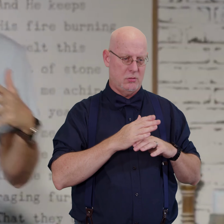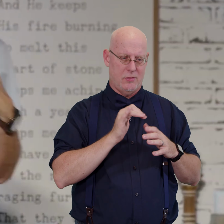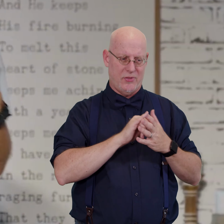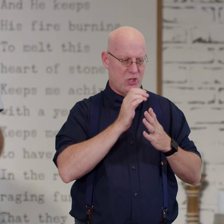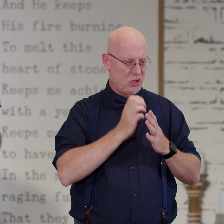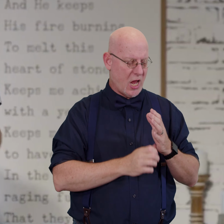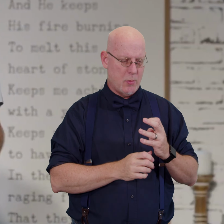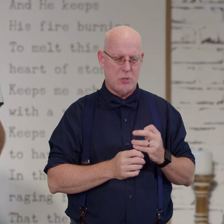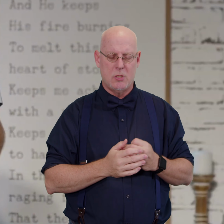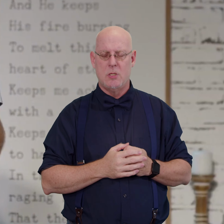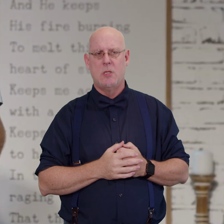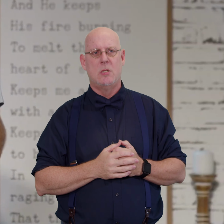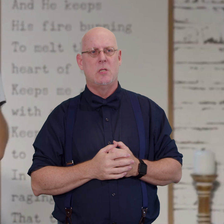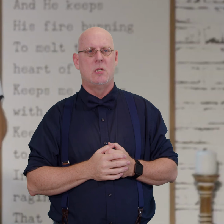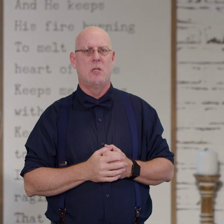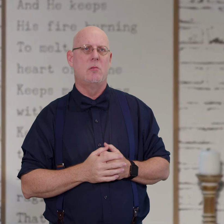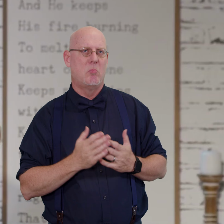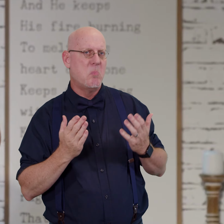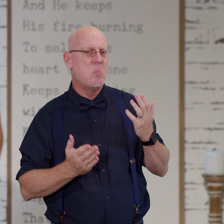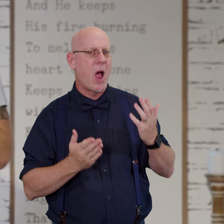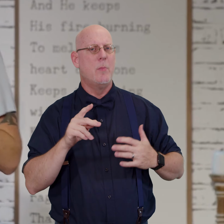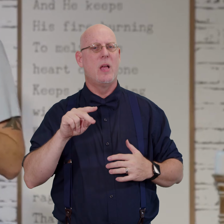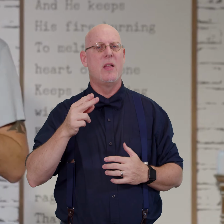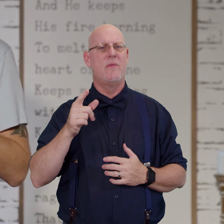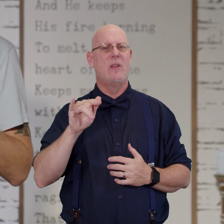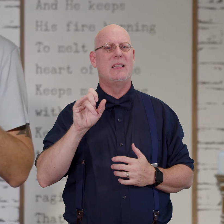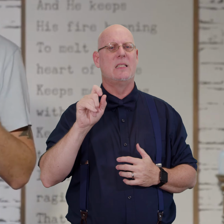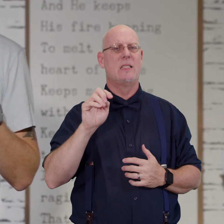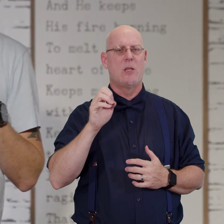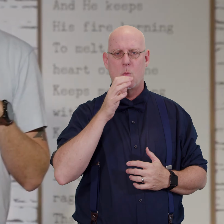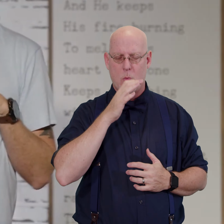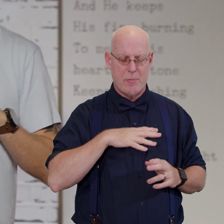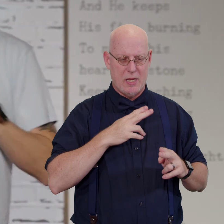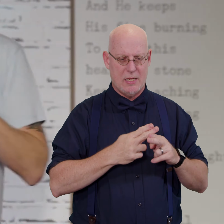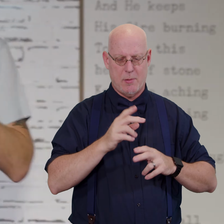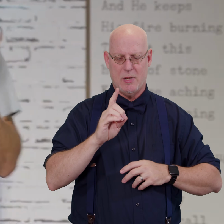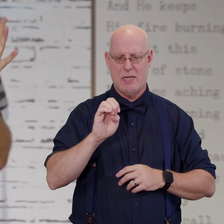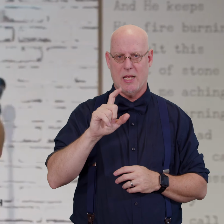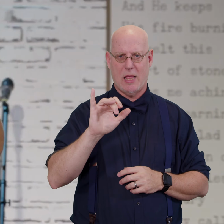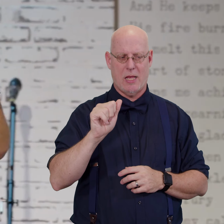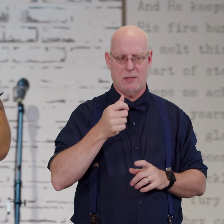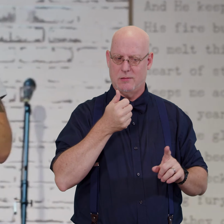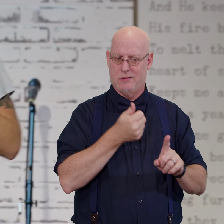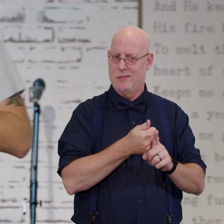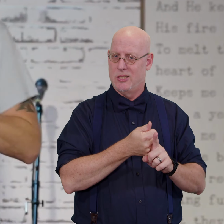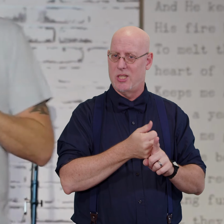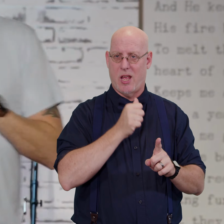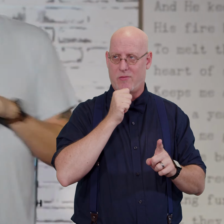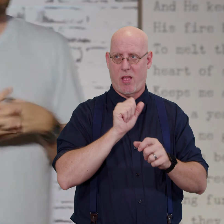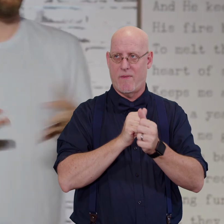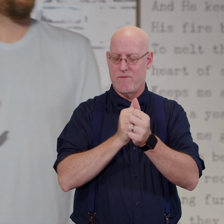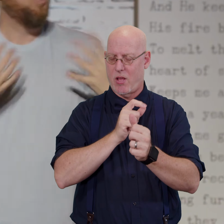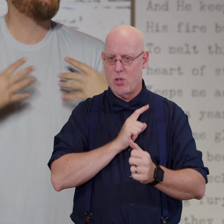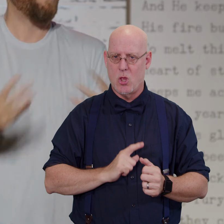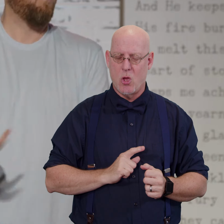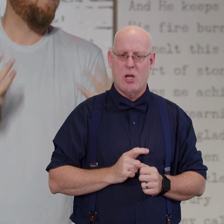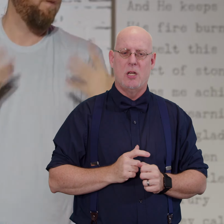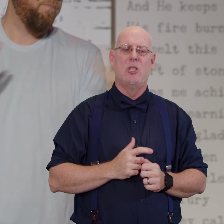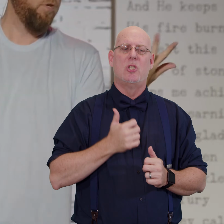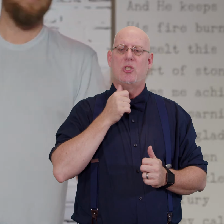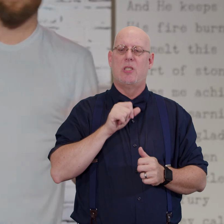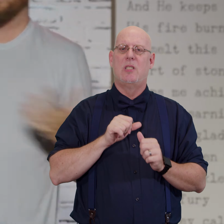those chapters, a most likely a Philistine named Delilah, at least someone whose heart is far from the Lord. And she keeps trying to coax